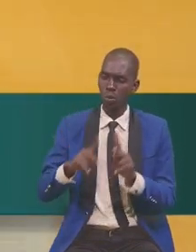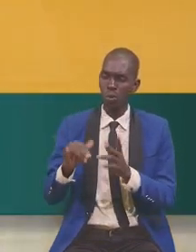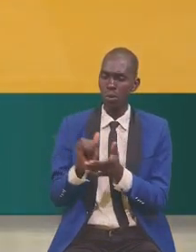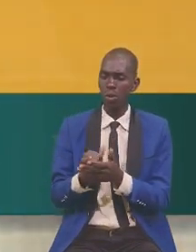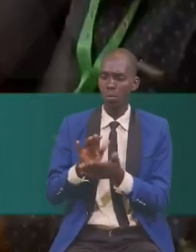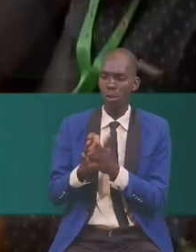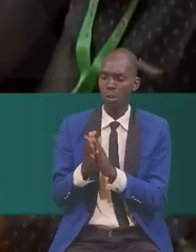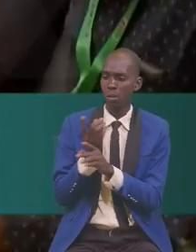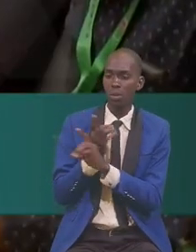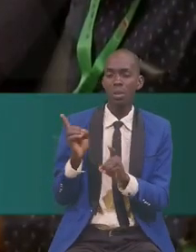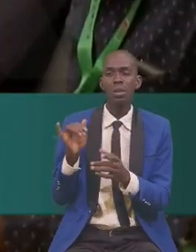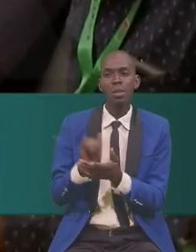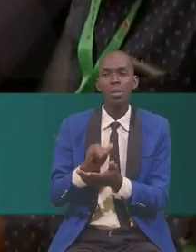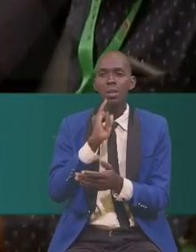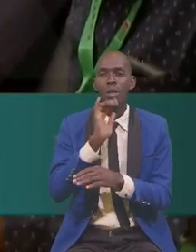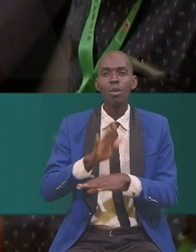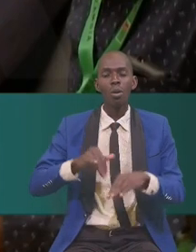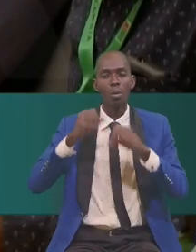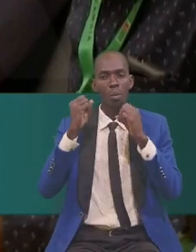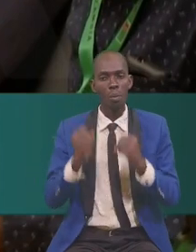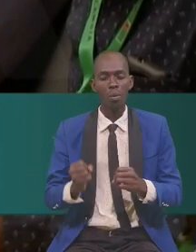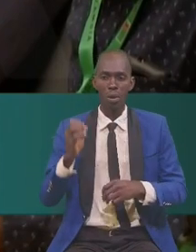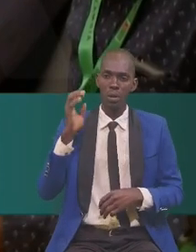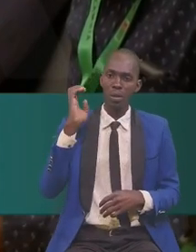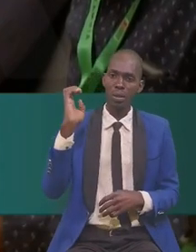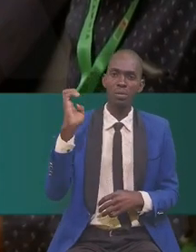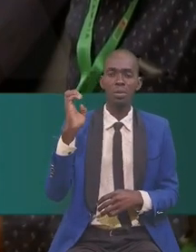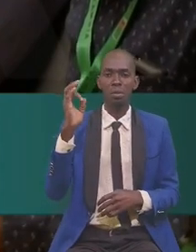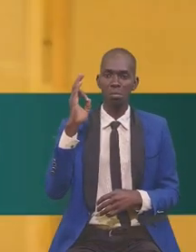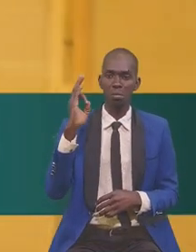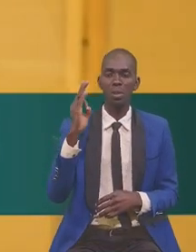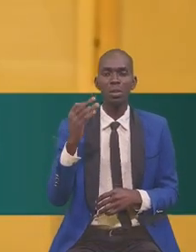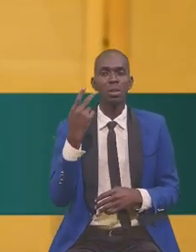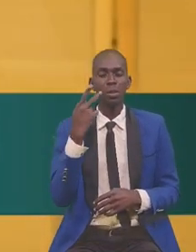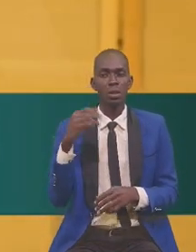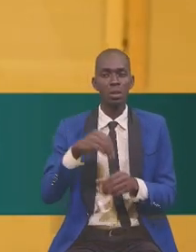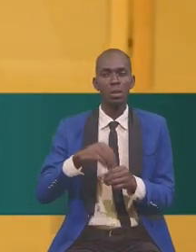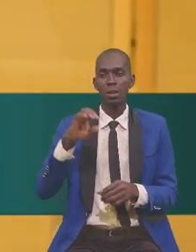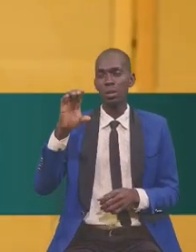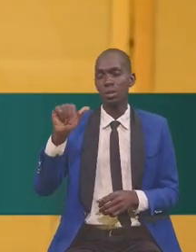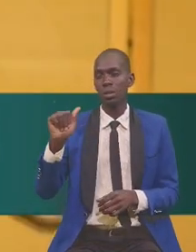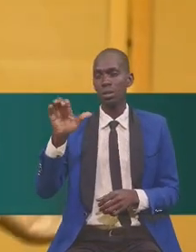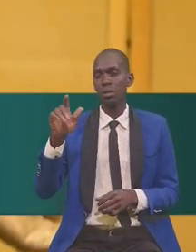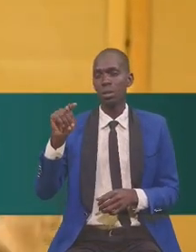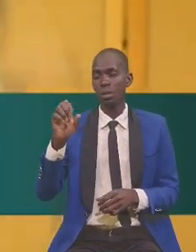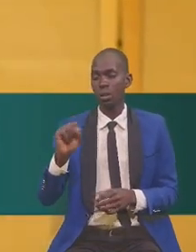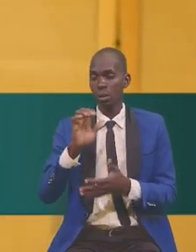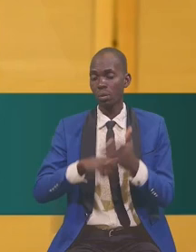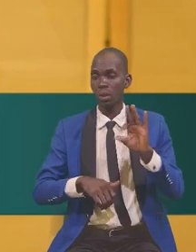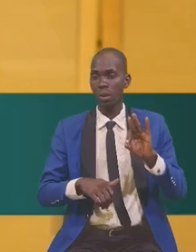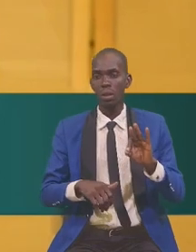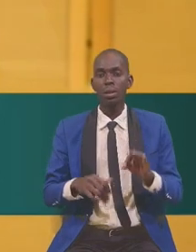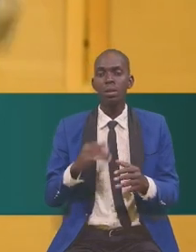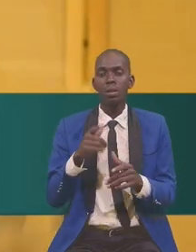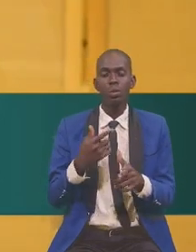power evangelism. And here we come to chapter 9. Dorcas was raised from the dead. Near, pick up